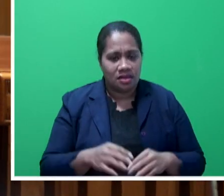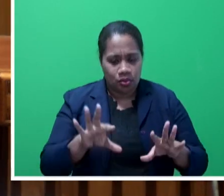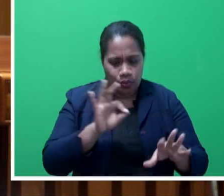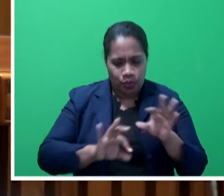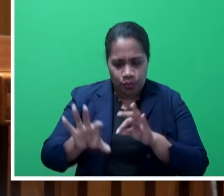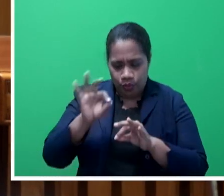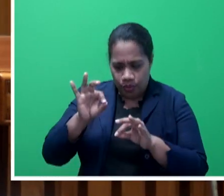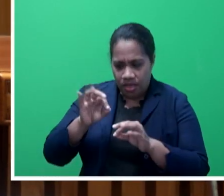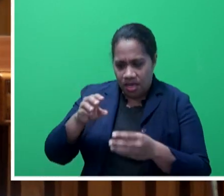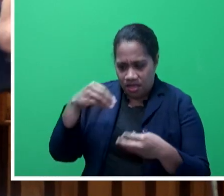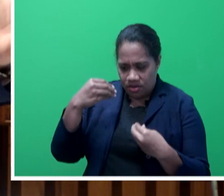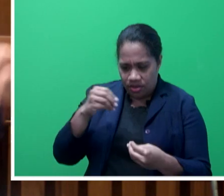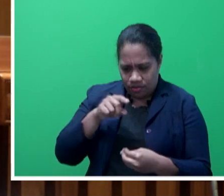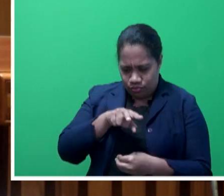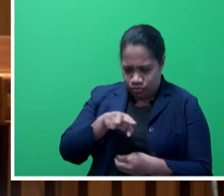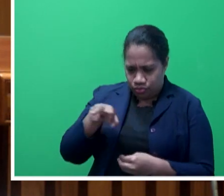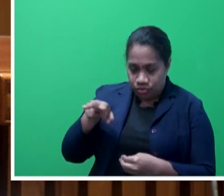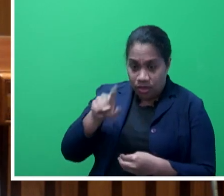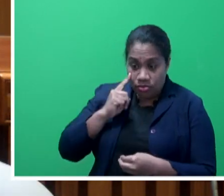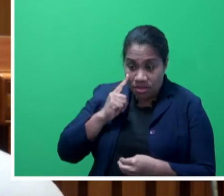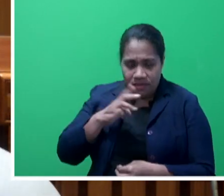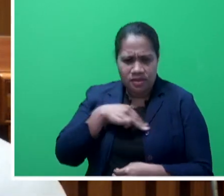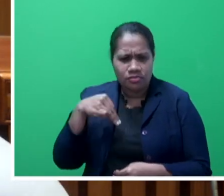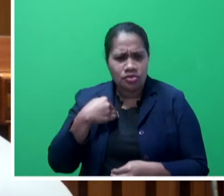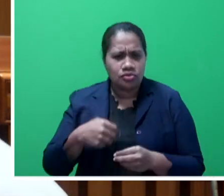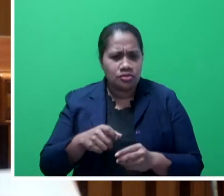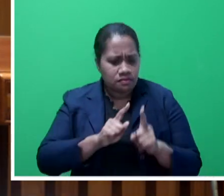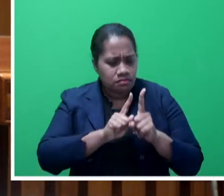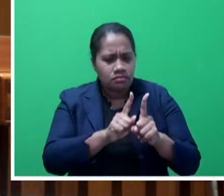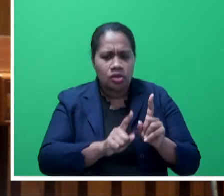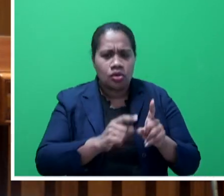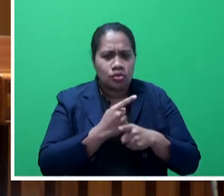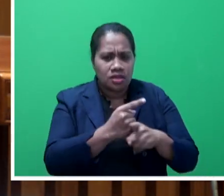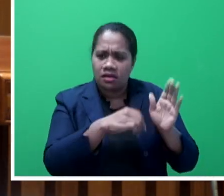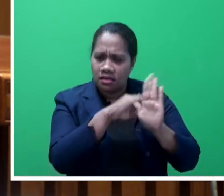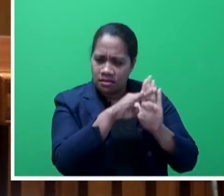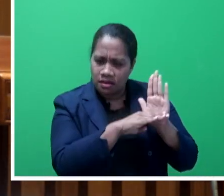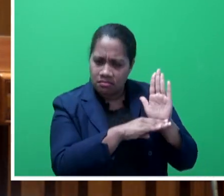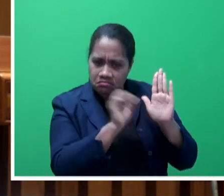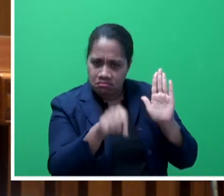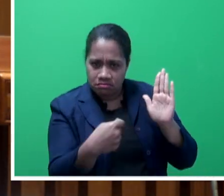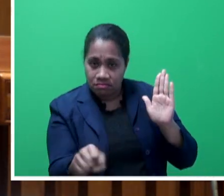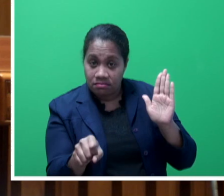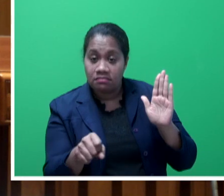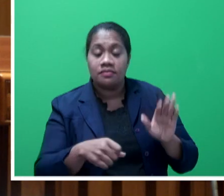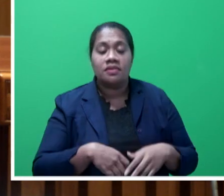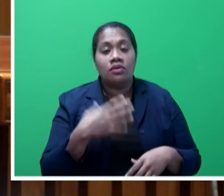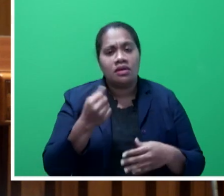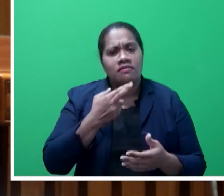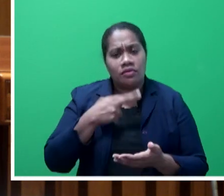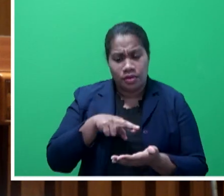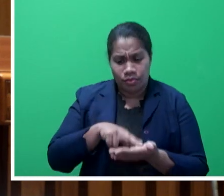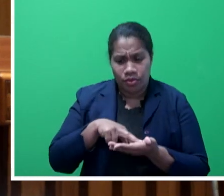those respective ministries are actually adhering to the guidelines or not. We've also had a report that's been compiled in respect